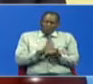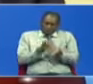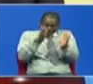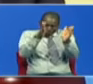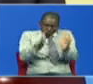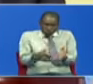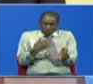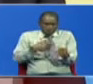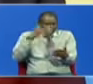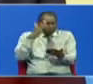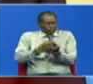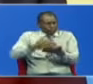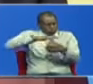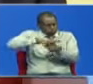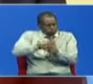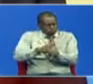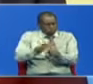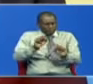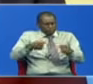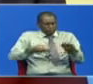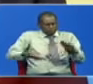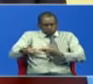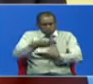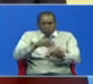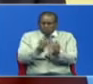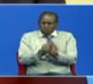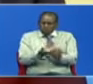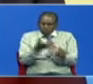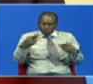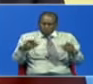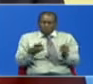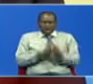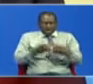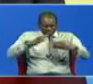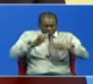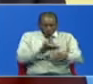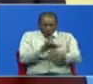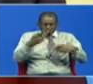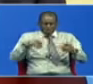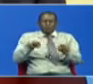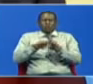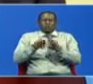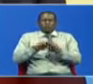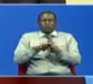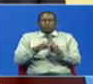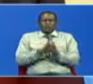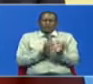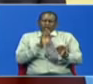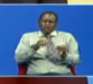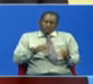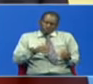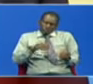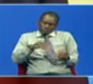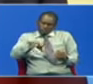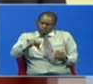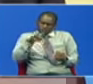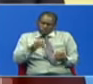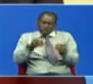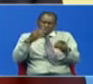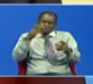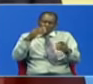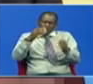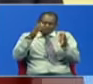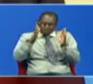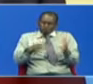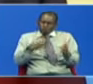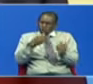with. They then test those contacts as well. And if they find positives within those contacts, it creates